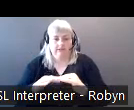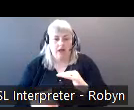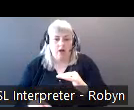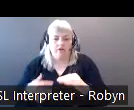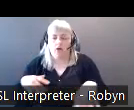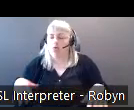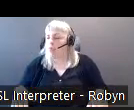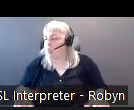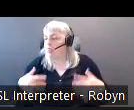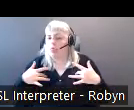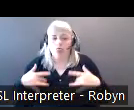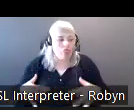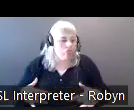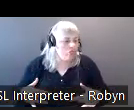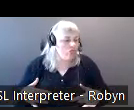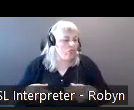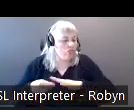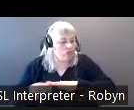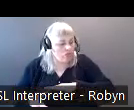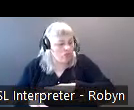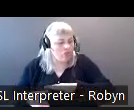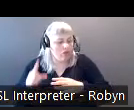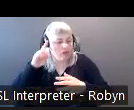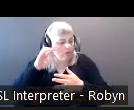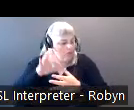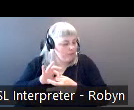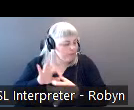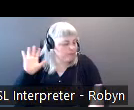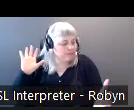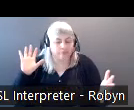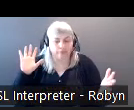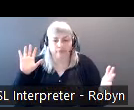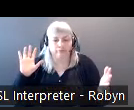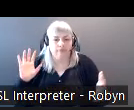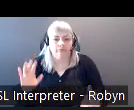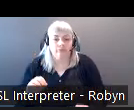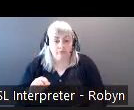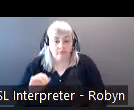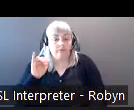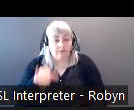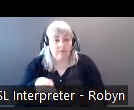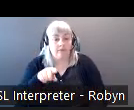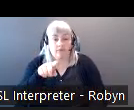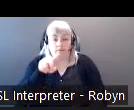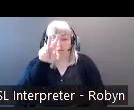out, depressed, disassociated. So just ask yourself,